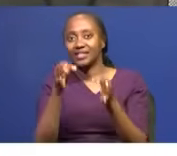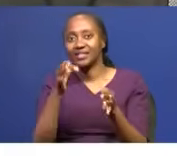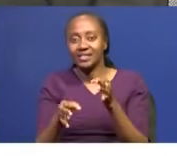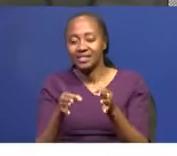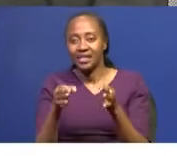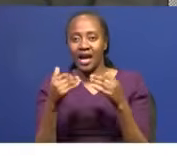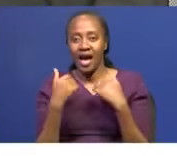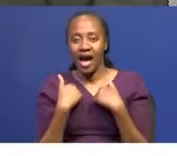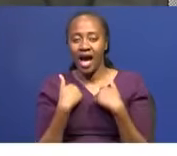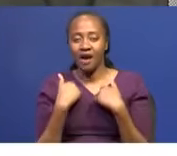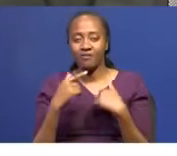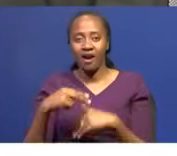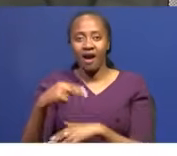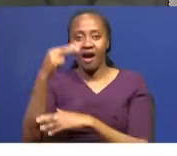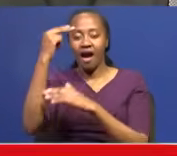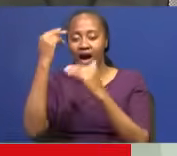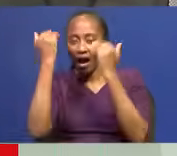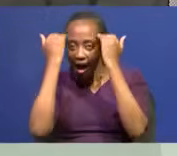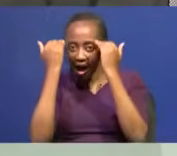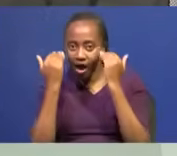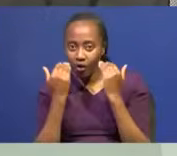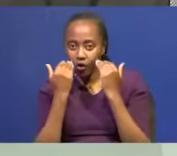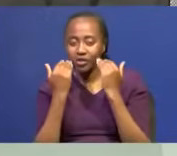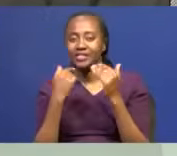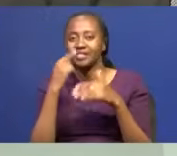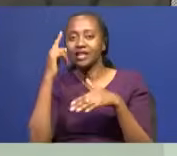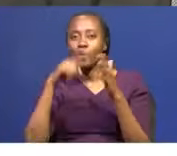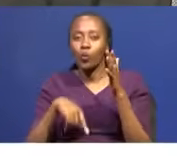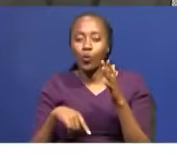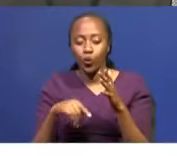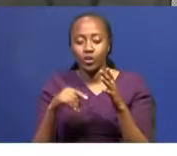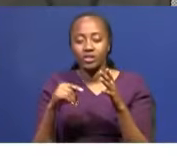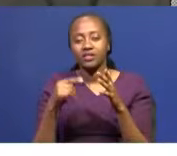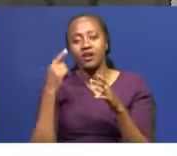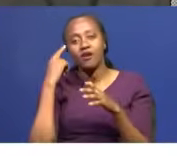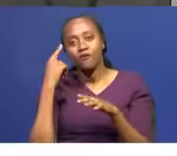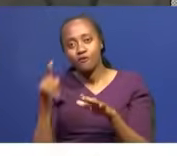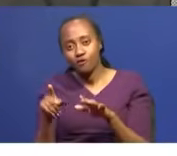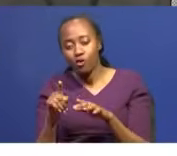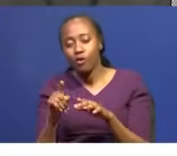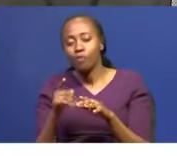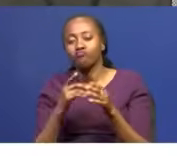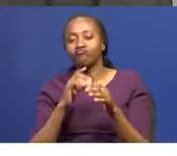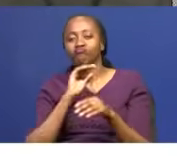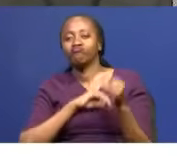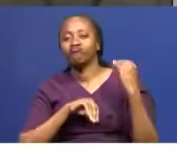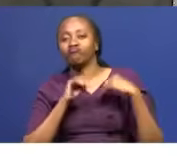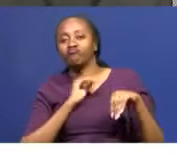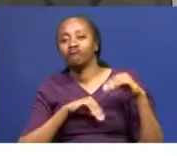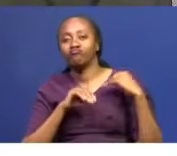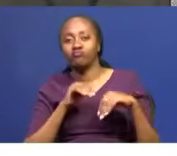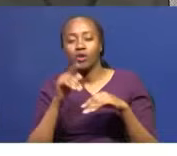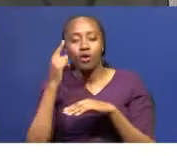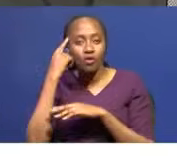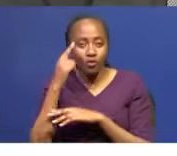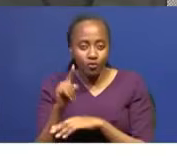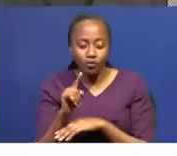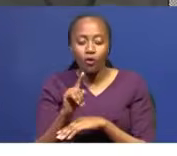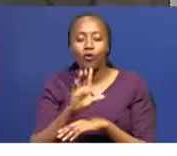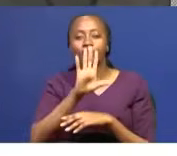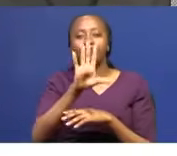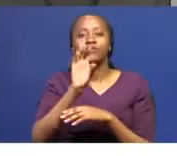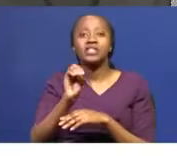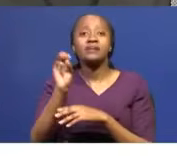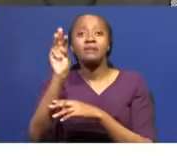quashed the Director of Public Prosecution's decision to review and withdraw corruption-related charges amounting to over 50